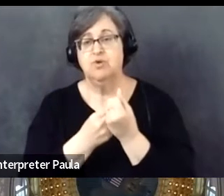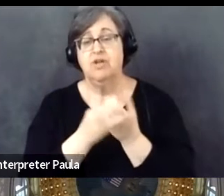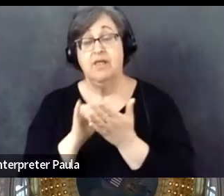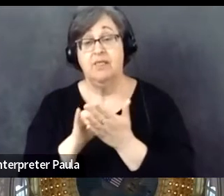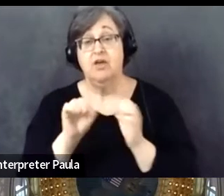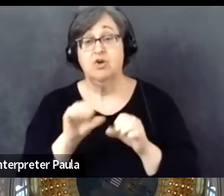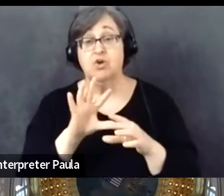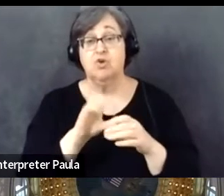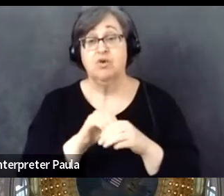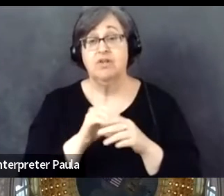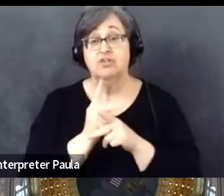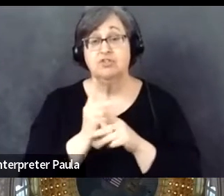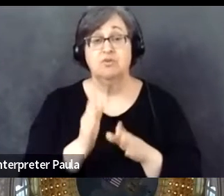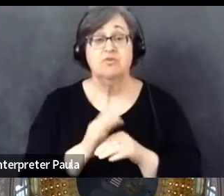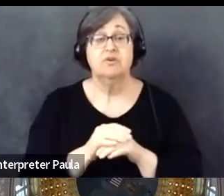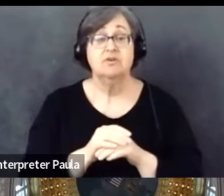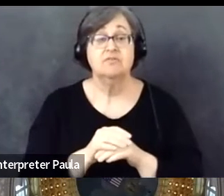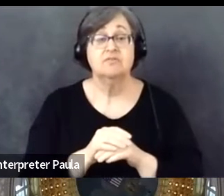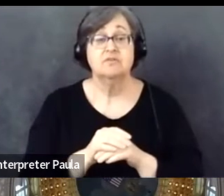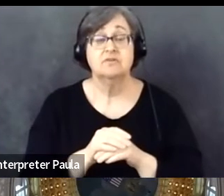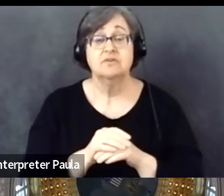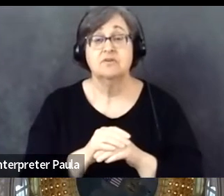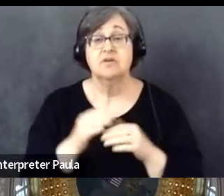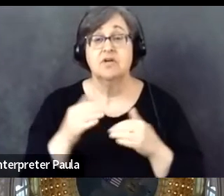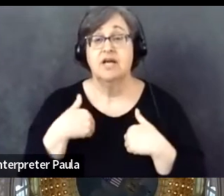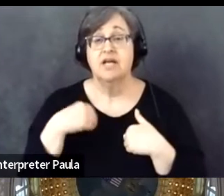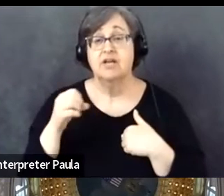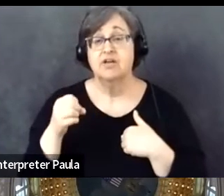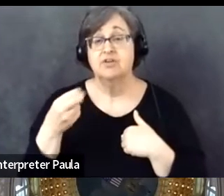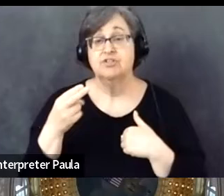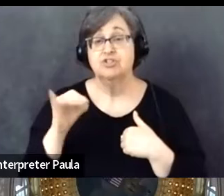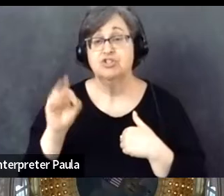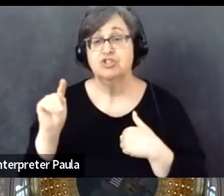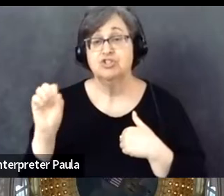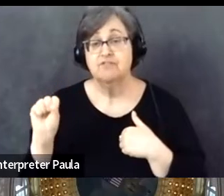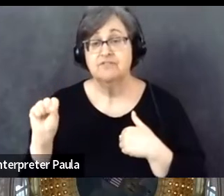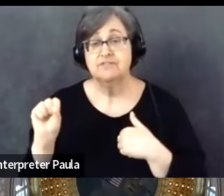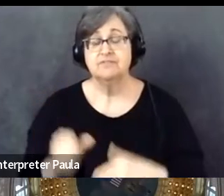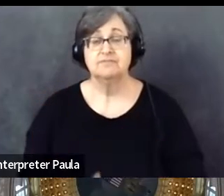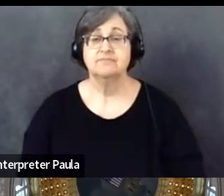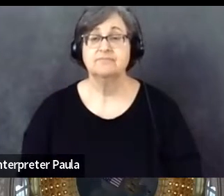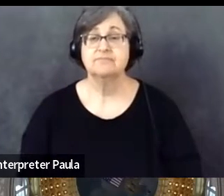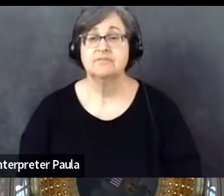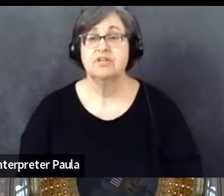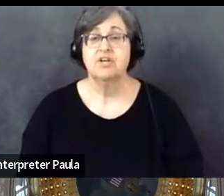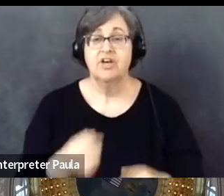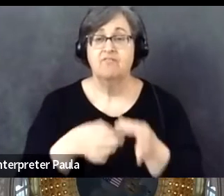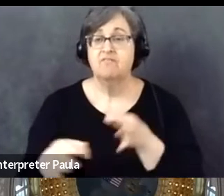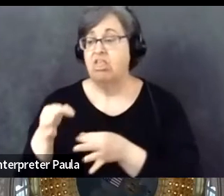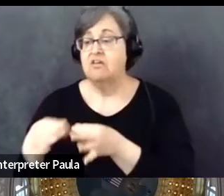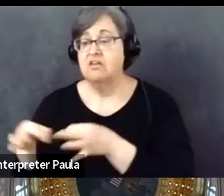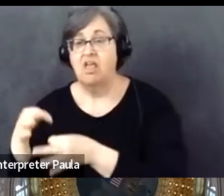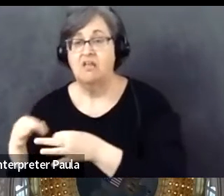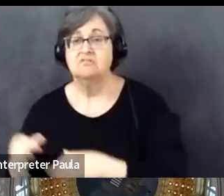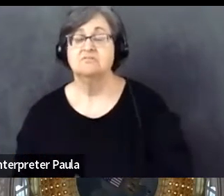could include a supervisor that takes shifts or has done lots of shifts. and filling gaps,